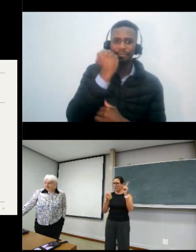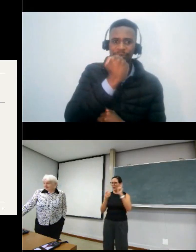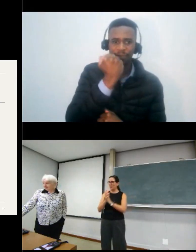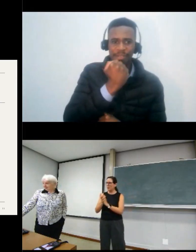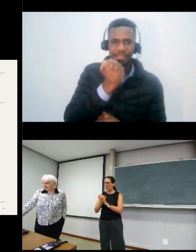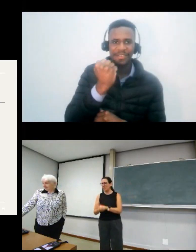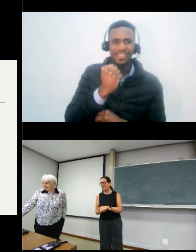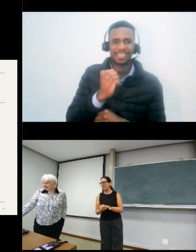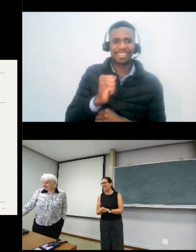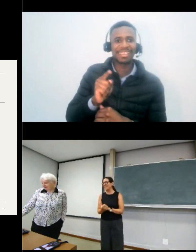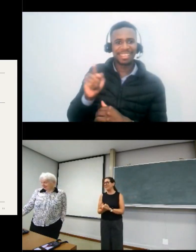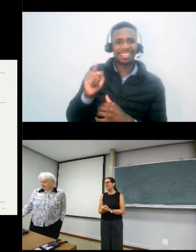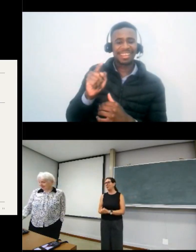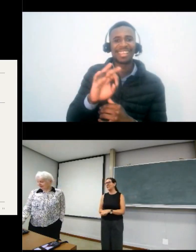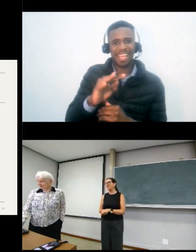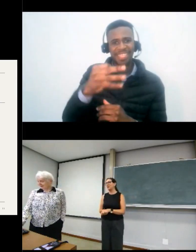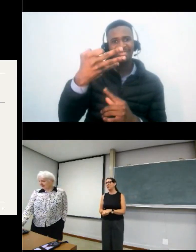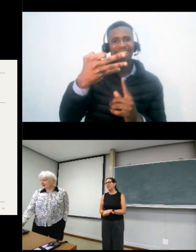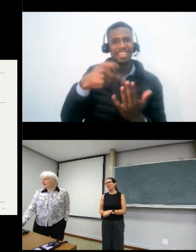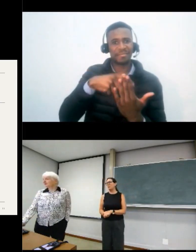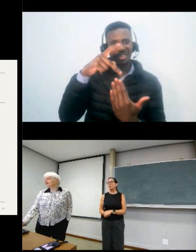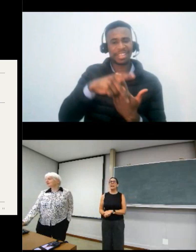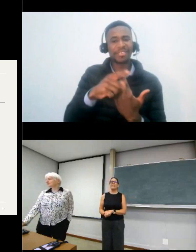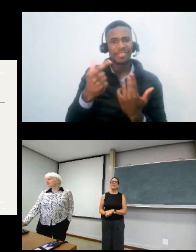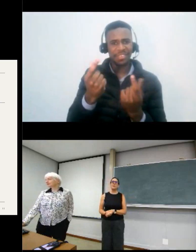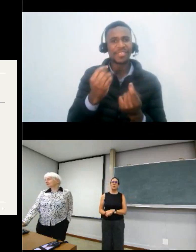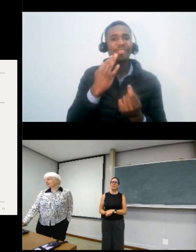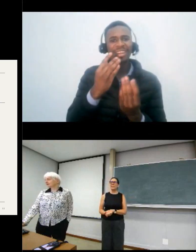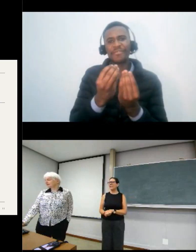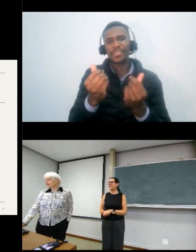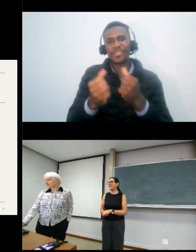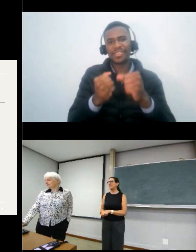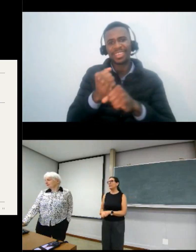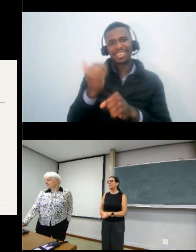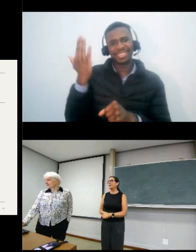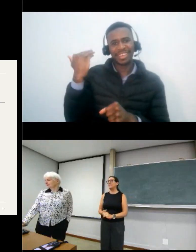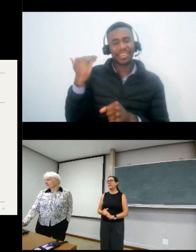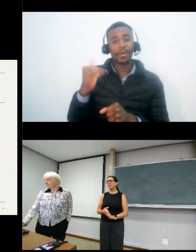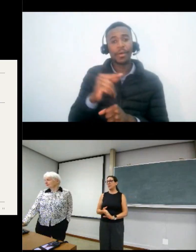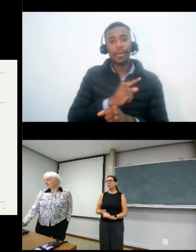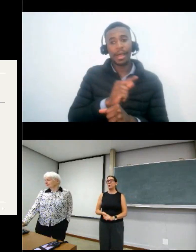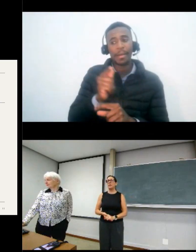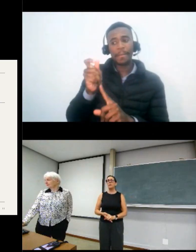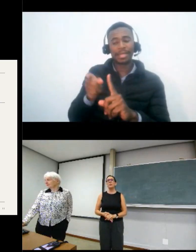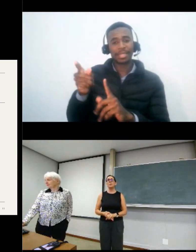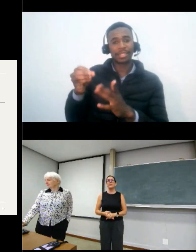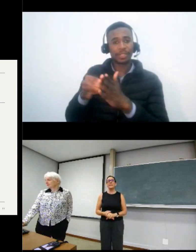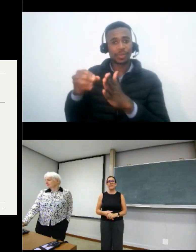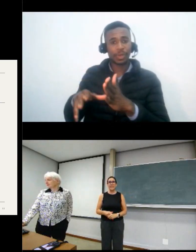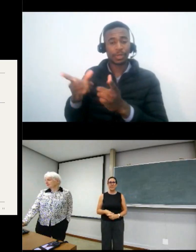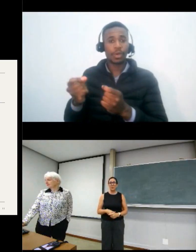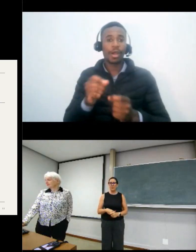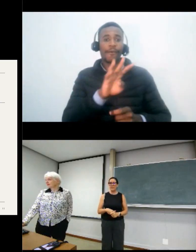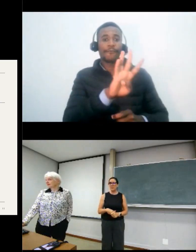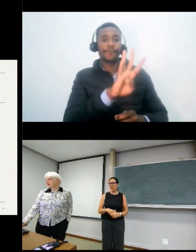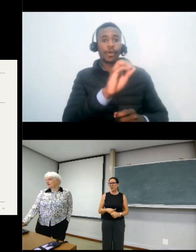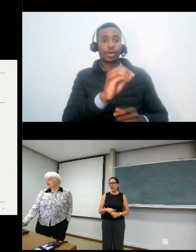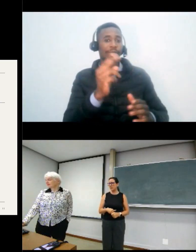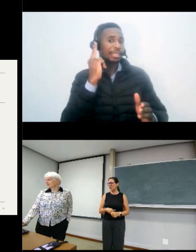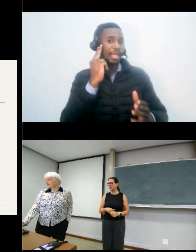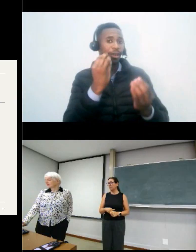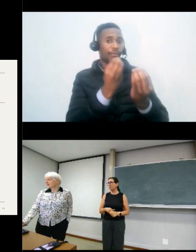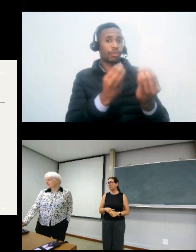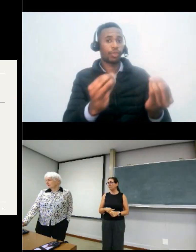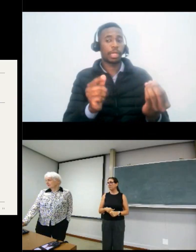this was also a third project that we did a few years ago, where we had a student collect data from 40 deaf children using the sentence